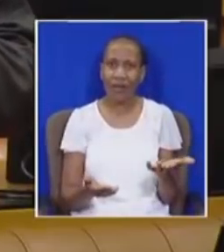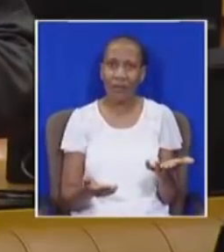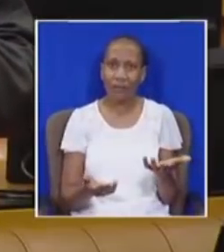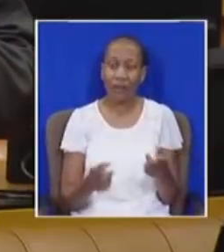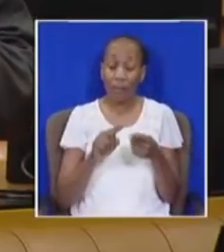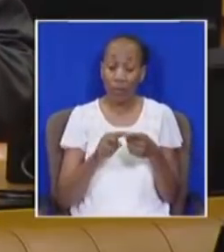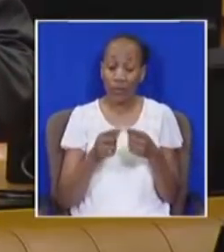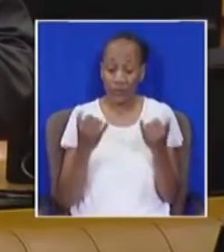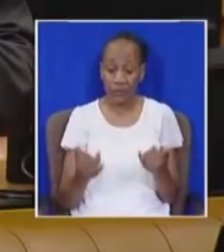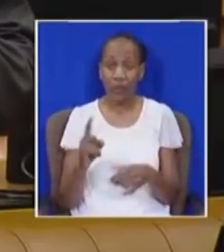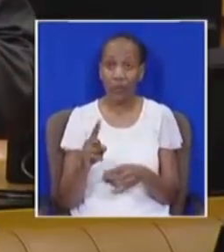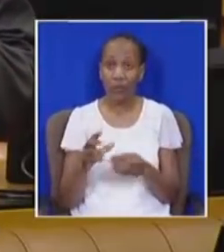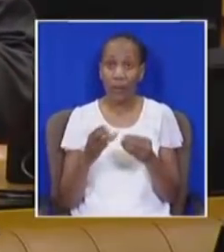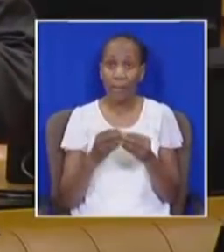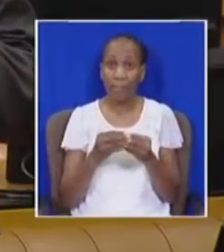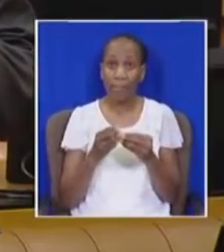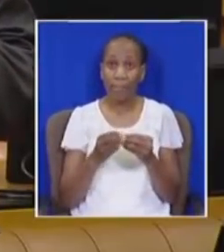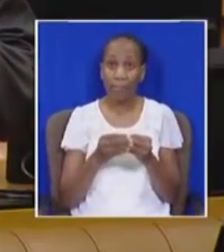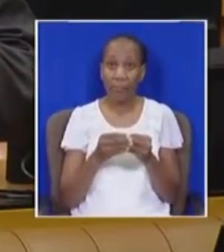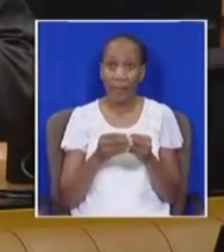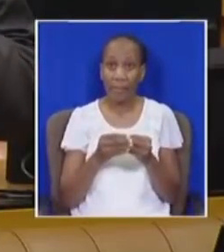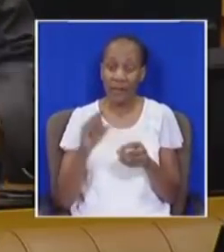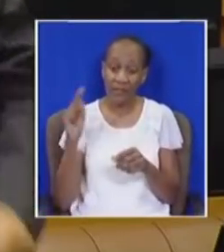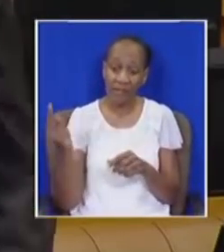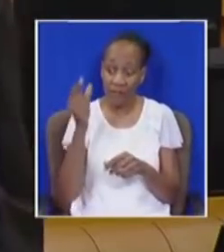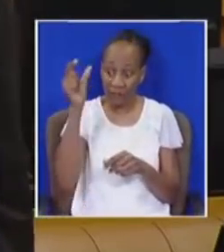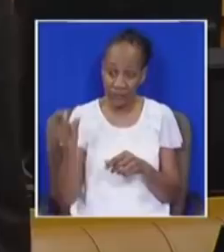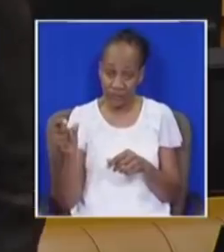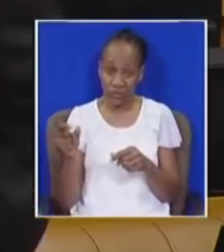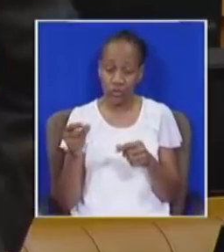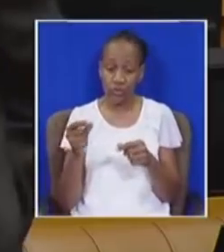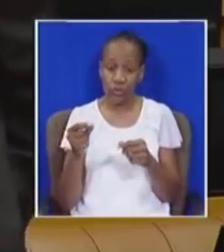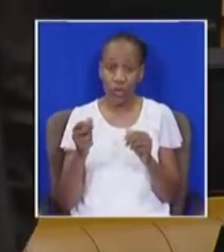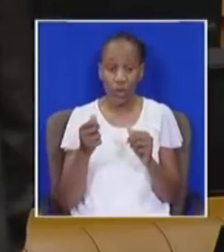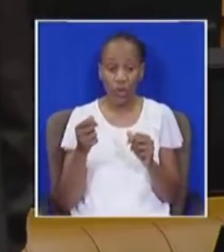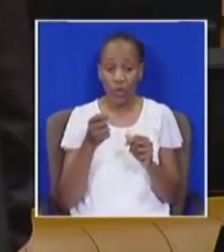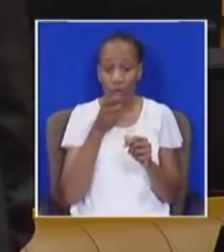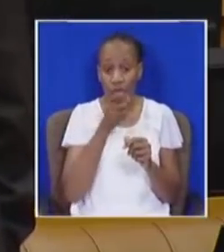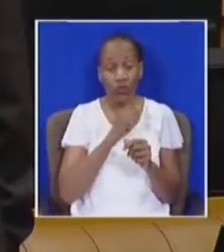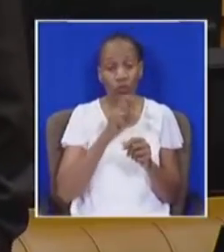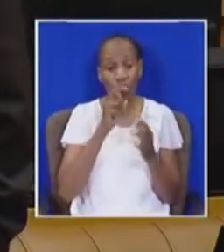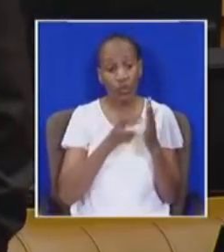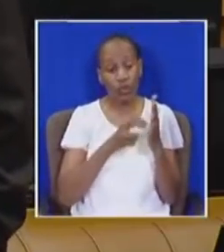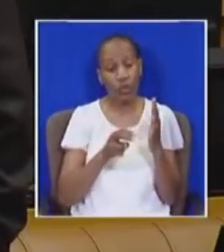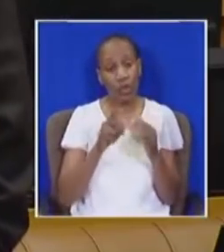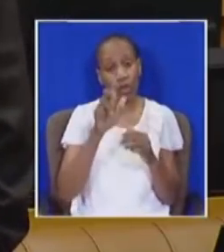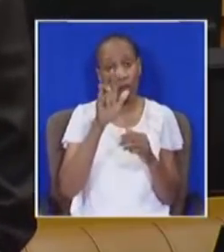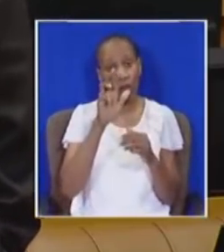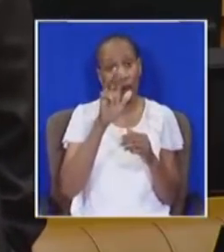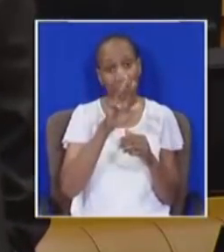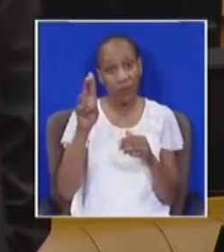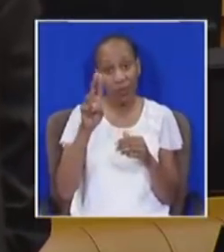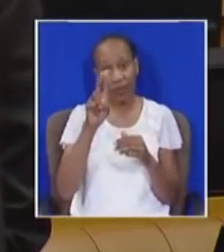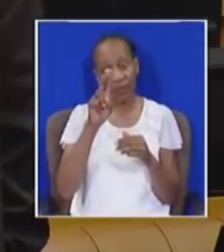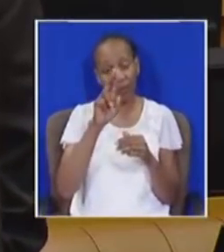is that the honourable member who took the point of order in the first instance relied on Rule 91 and 2. It's quite clear from